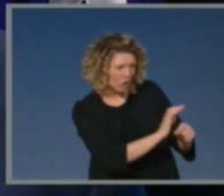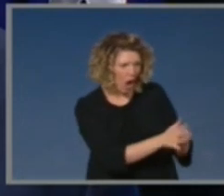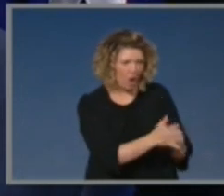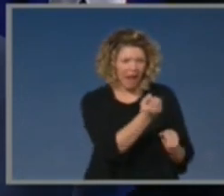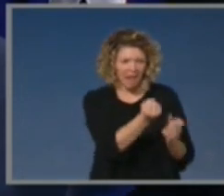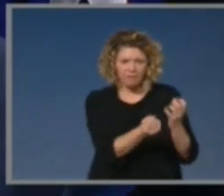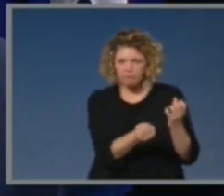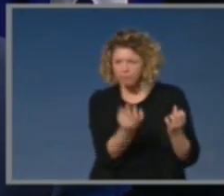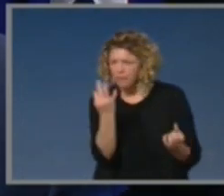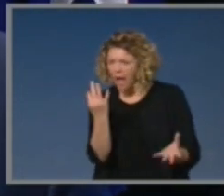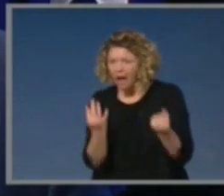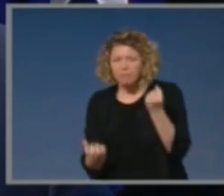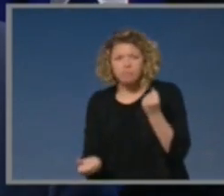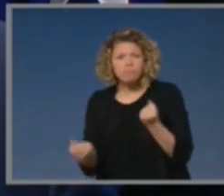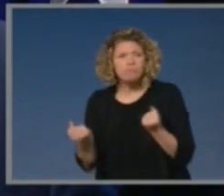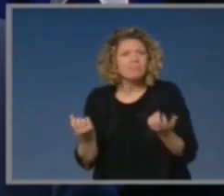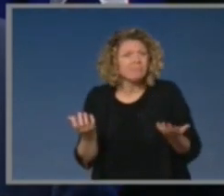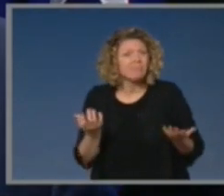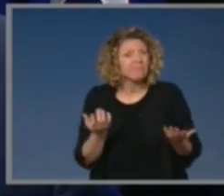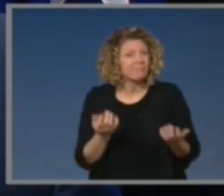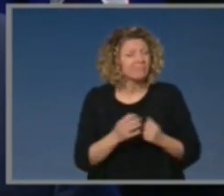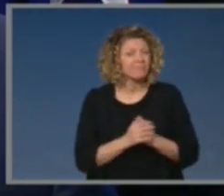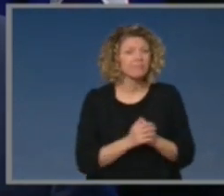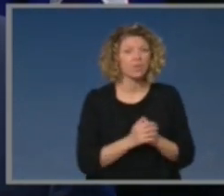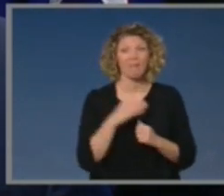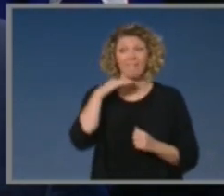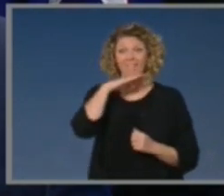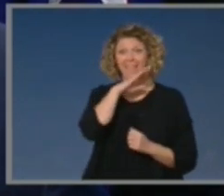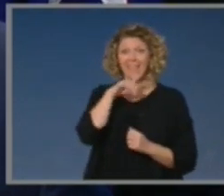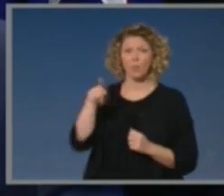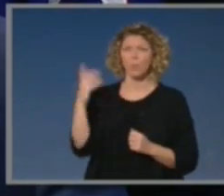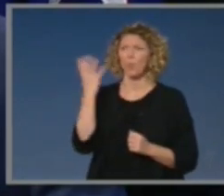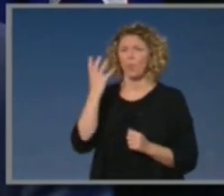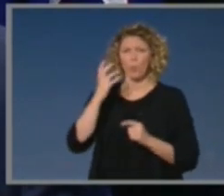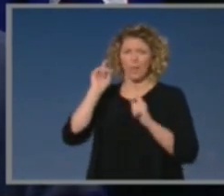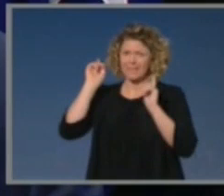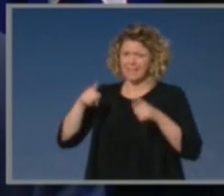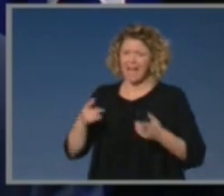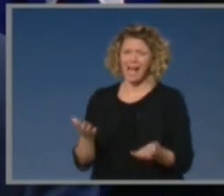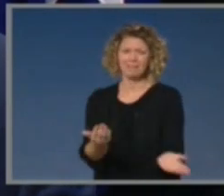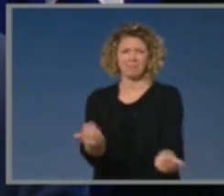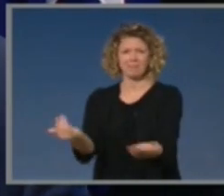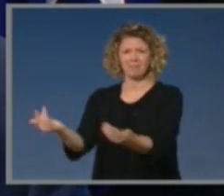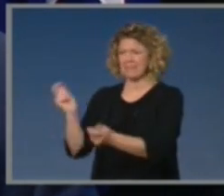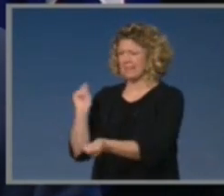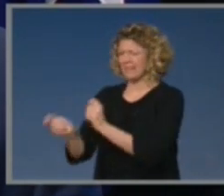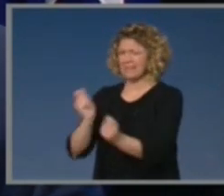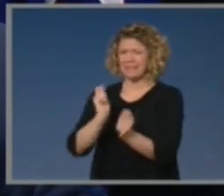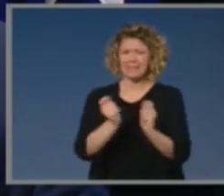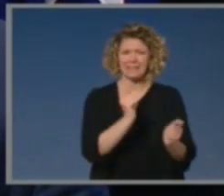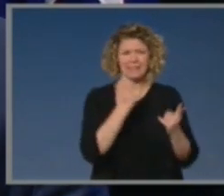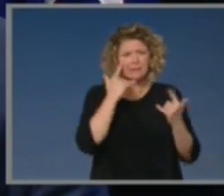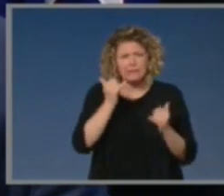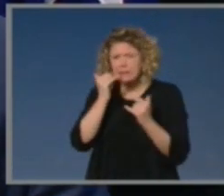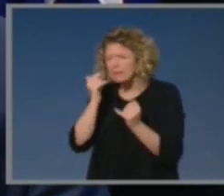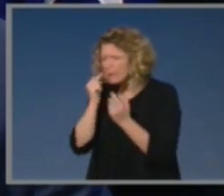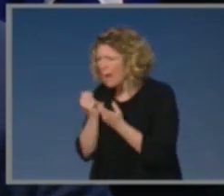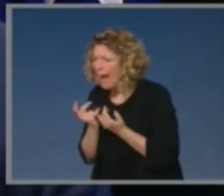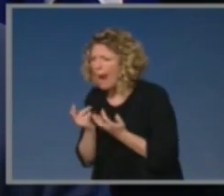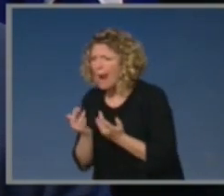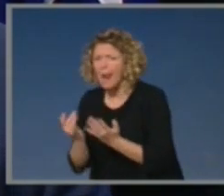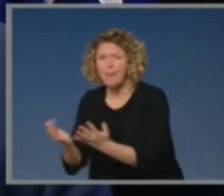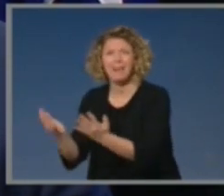putting a lot of effort into boosting its testing effort. And that means that you can move on outbreaks far more quickly. Of course,